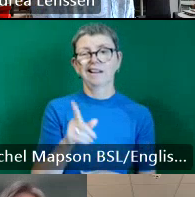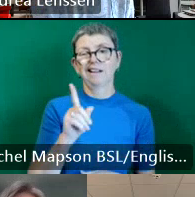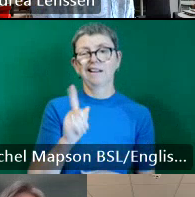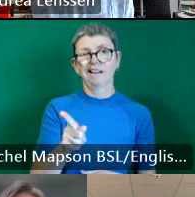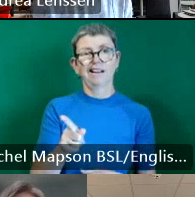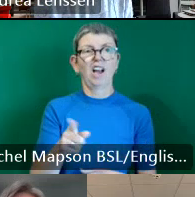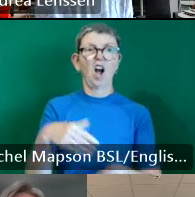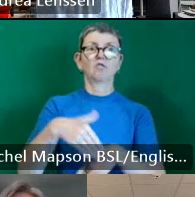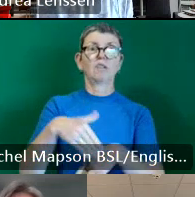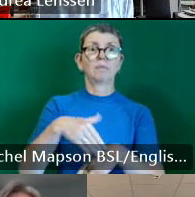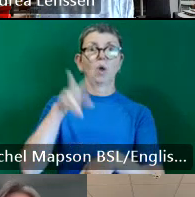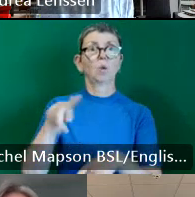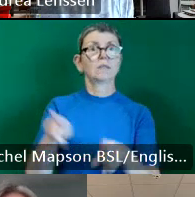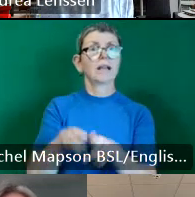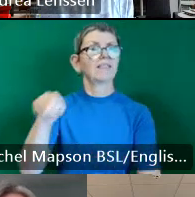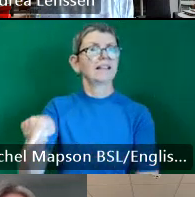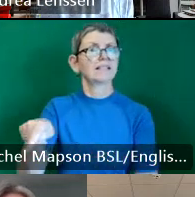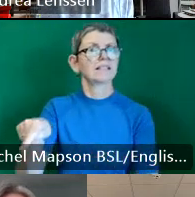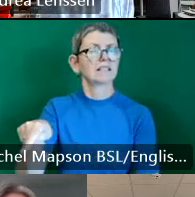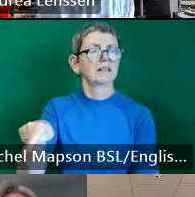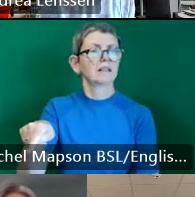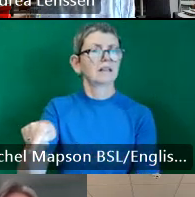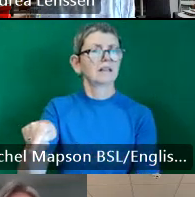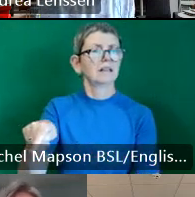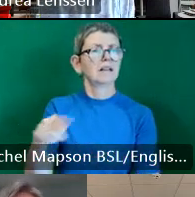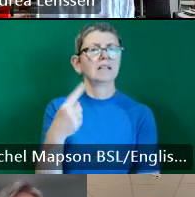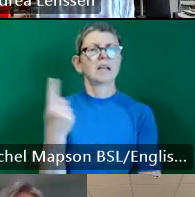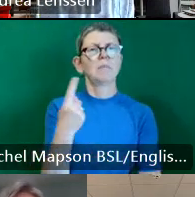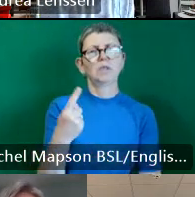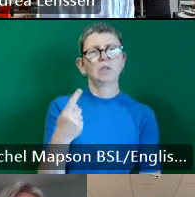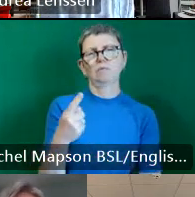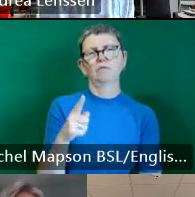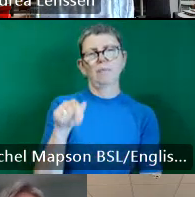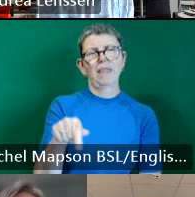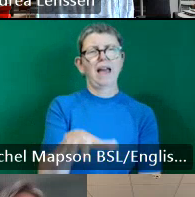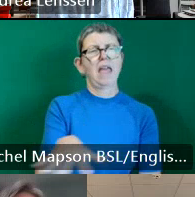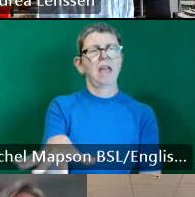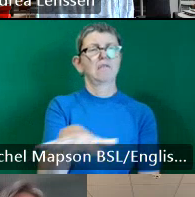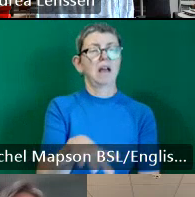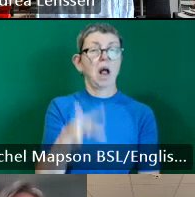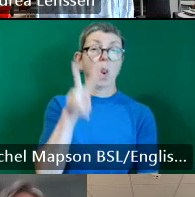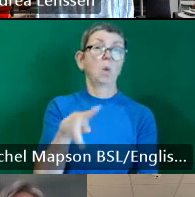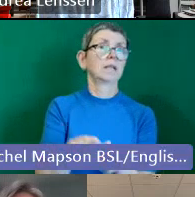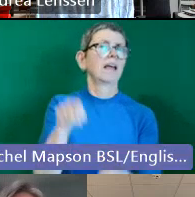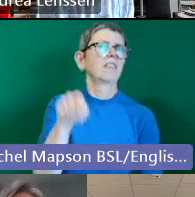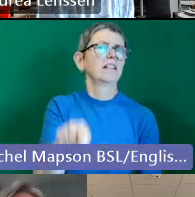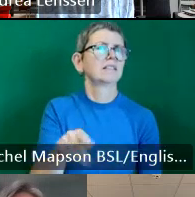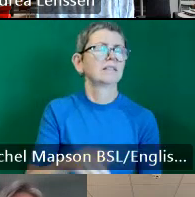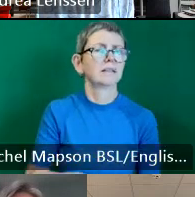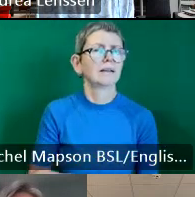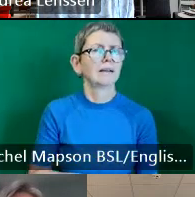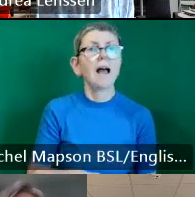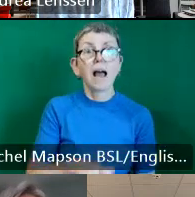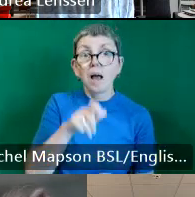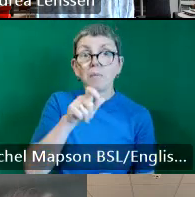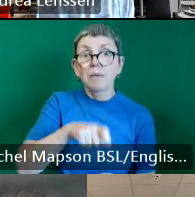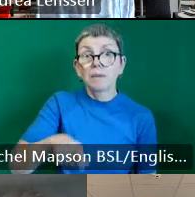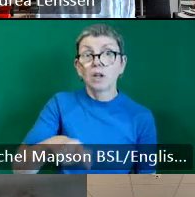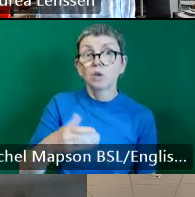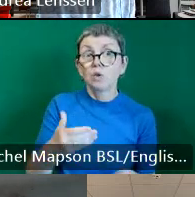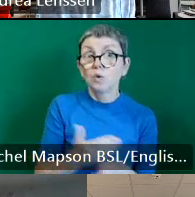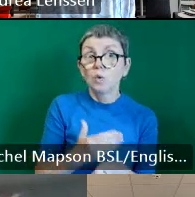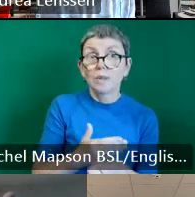This is what someone that belongs in this space looks like, right? And people do it without acknowledging it, and